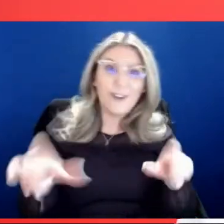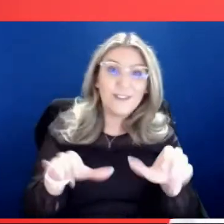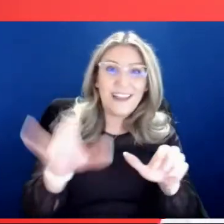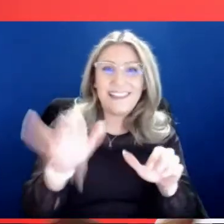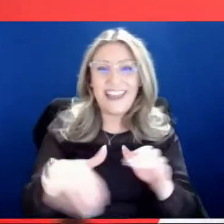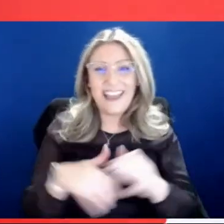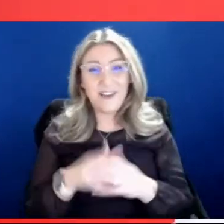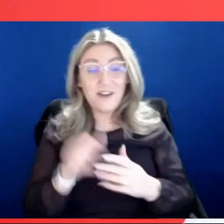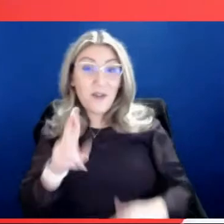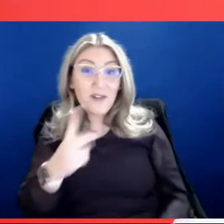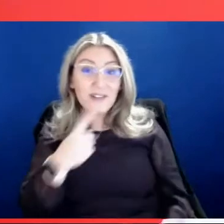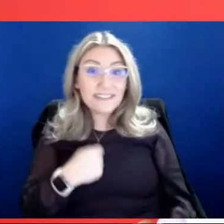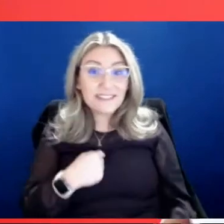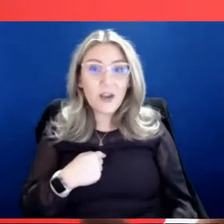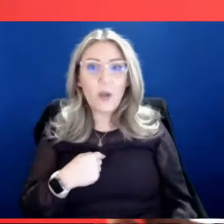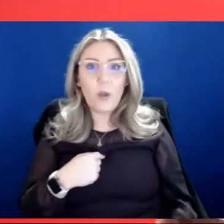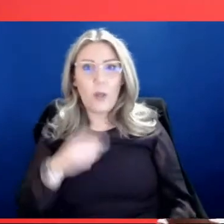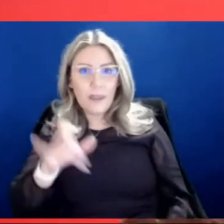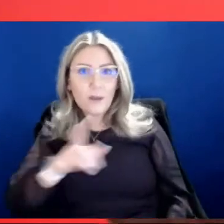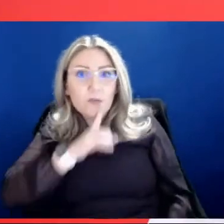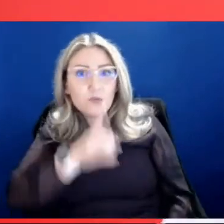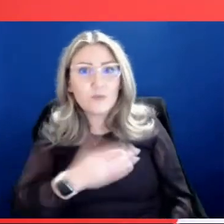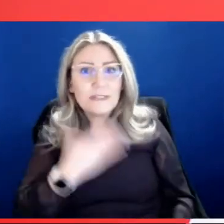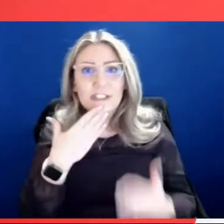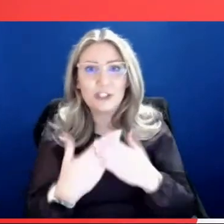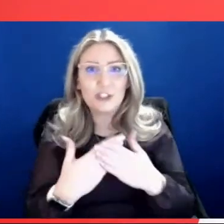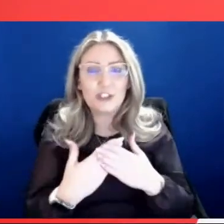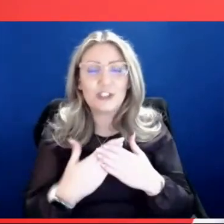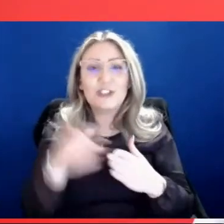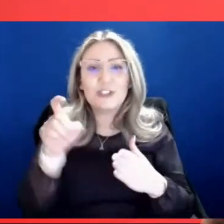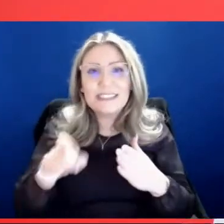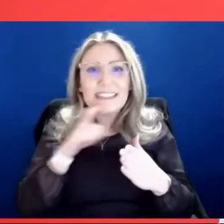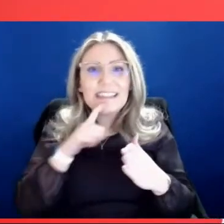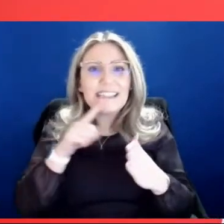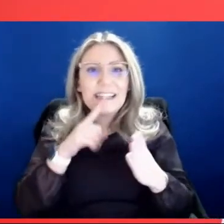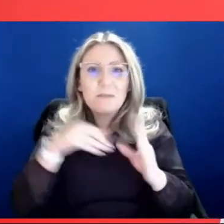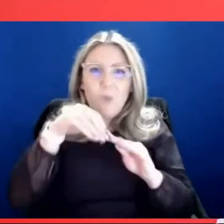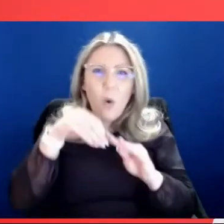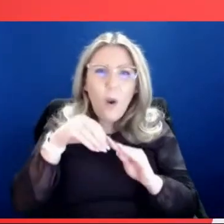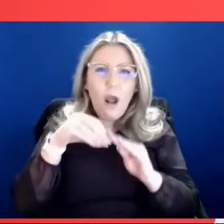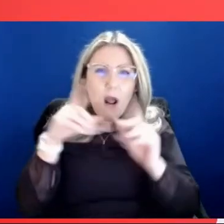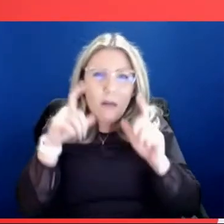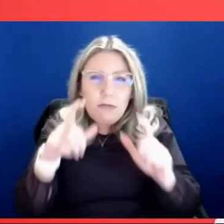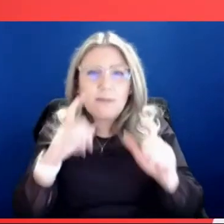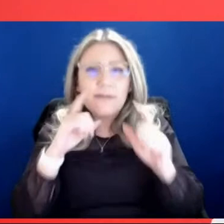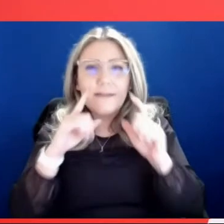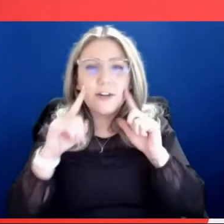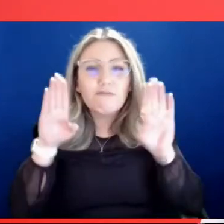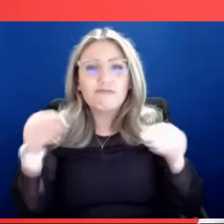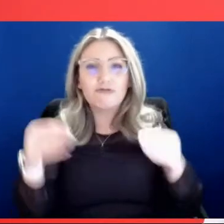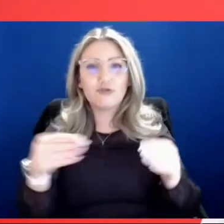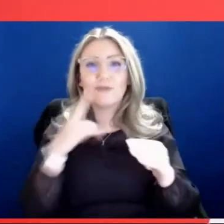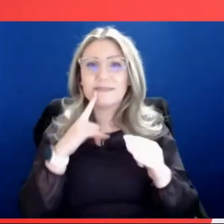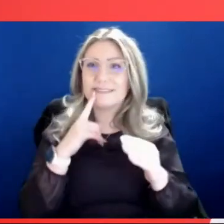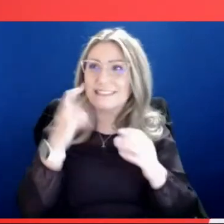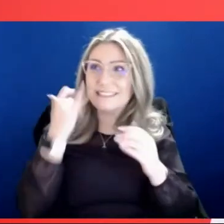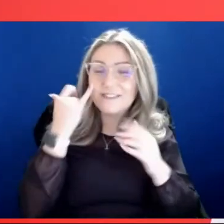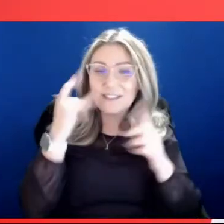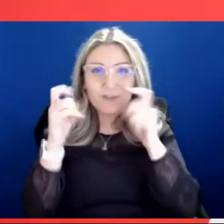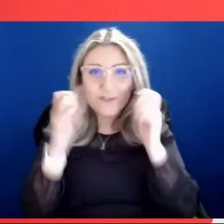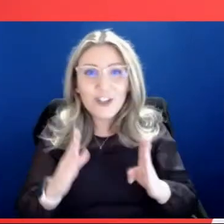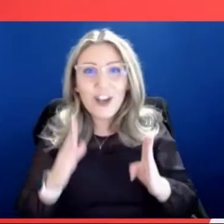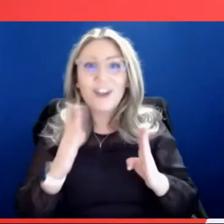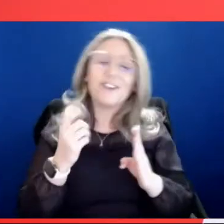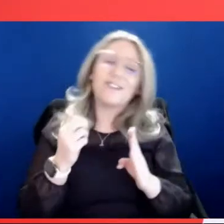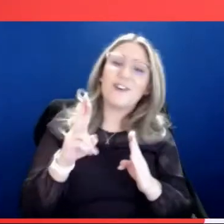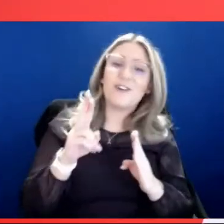he'll tell me, oh, that was really good. You needed to dig into that more. So even when I'm doing photography, I don't know whether that, I've got